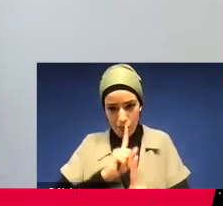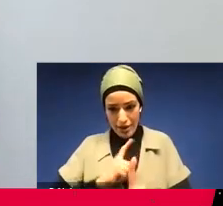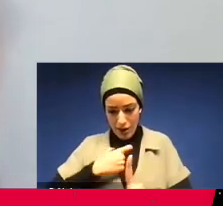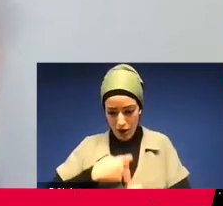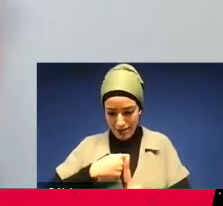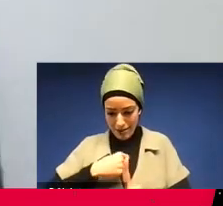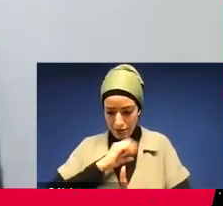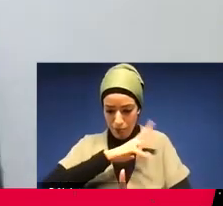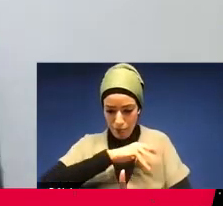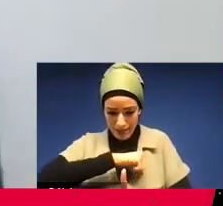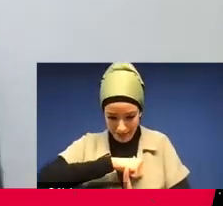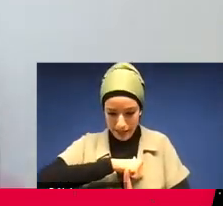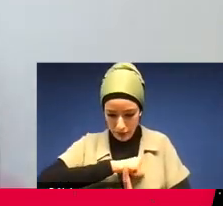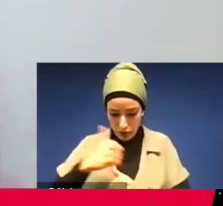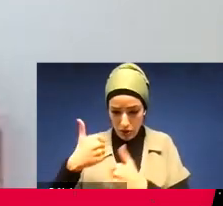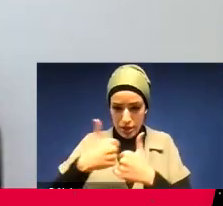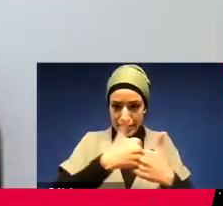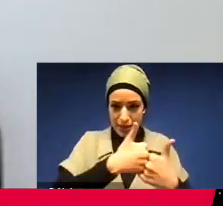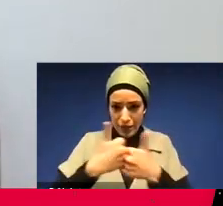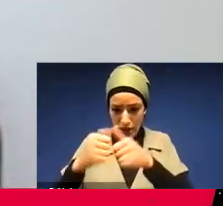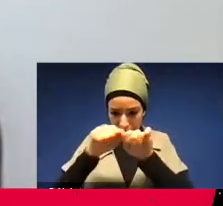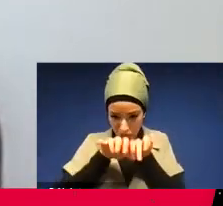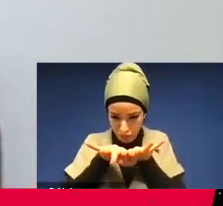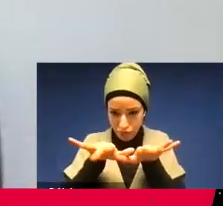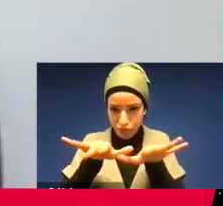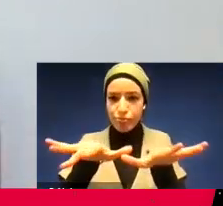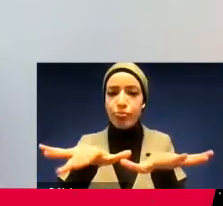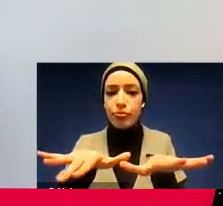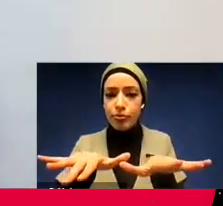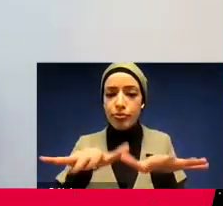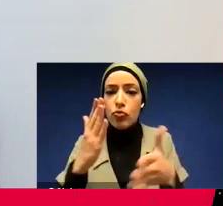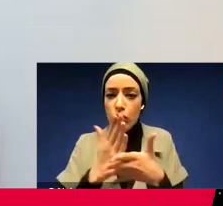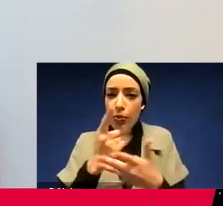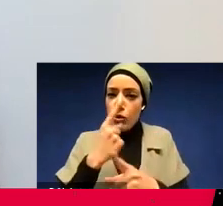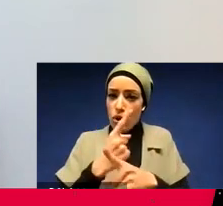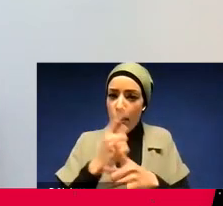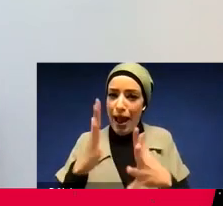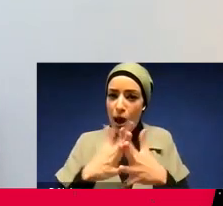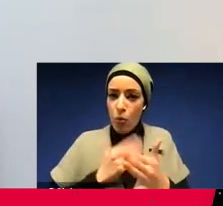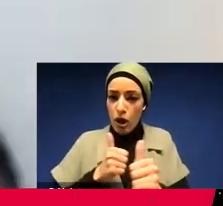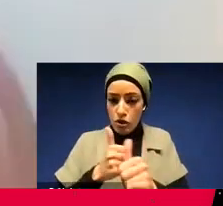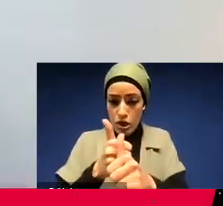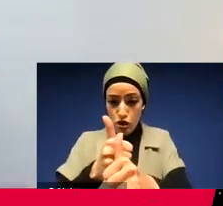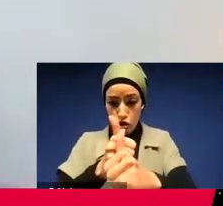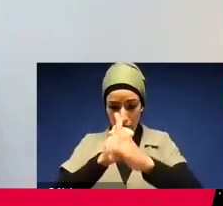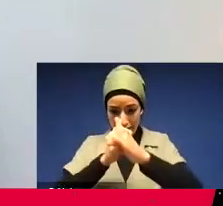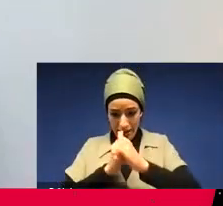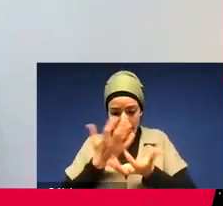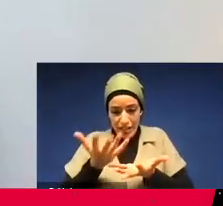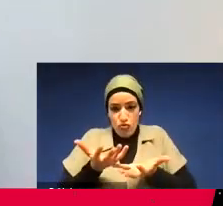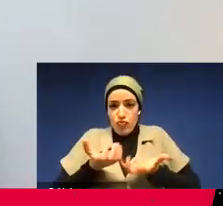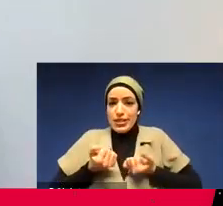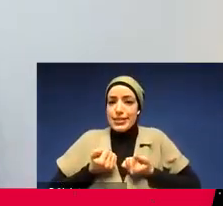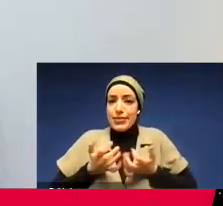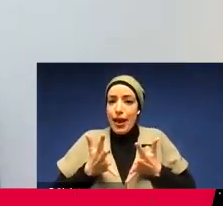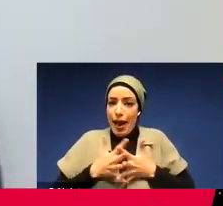solidarity, is because I think we talk a lot about how we want to receive it. And in the Palestinian case, I've